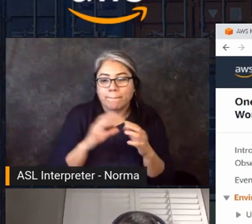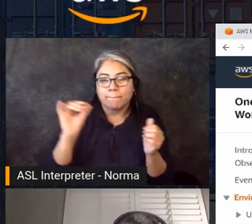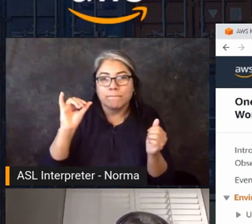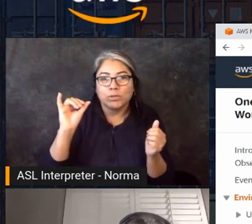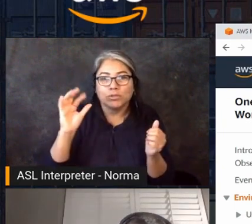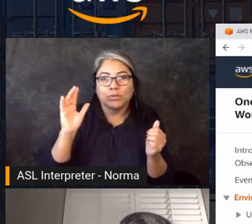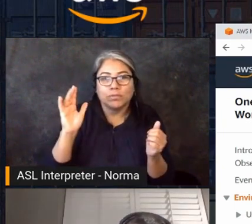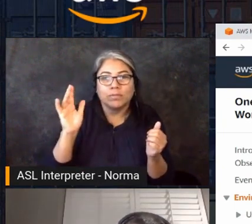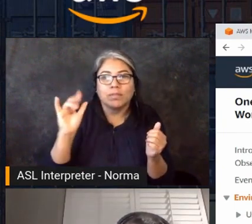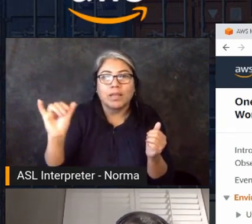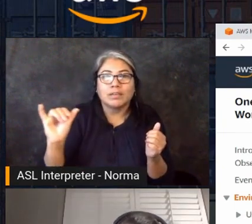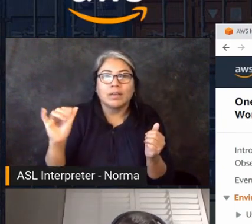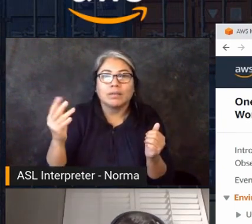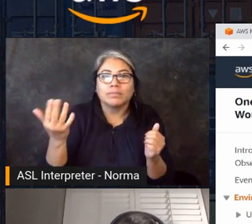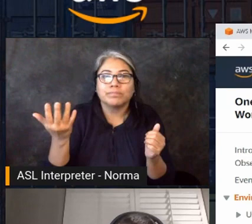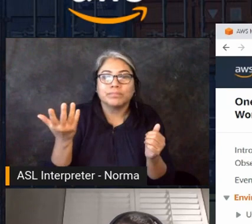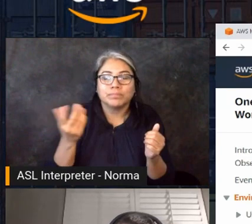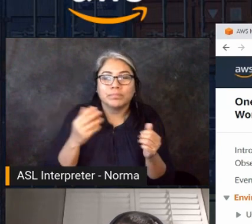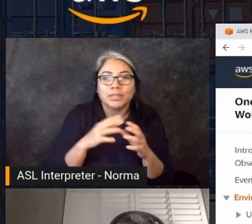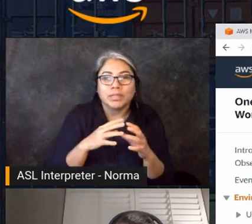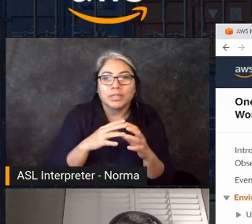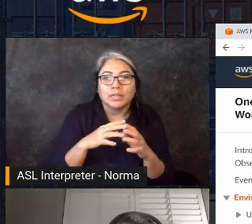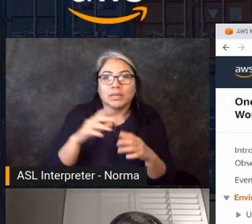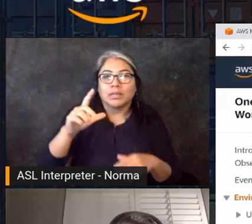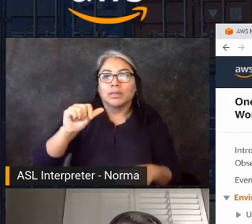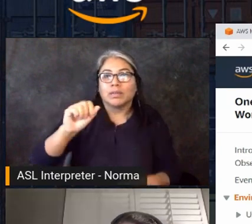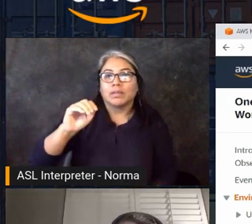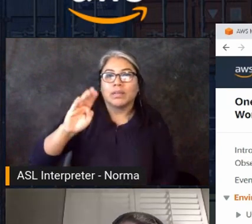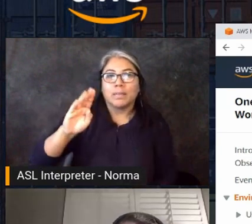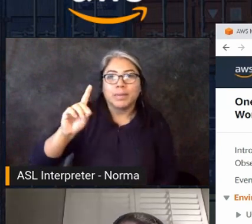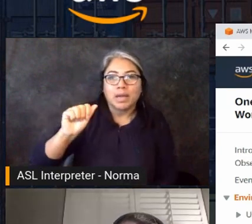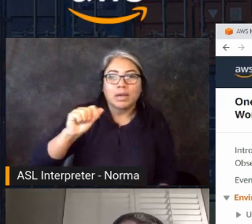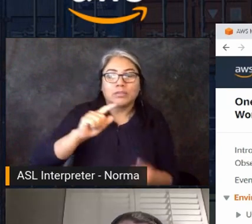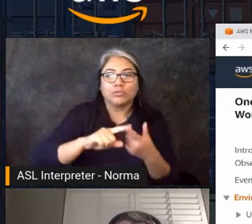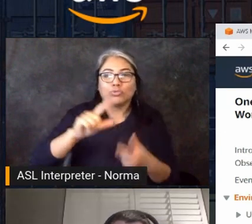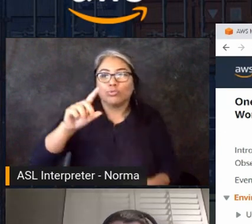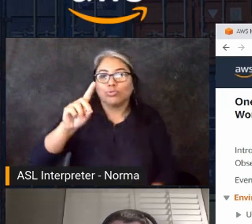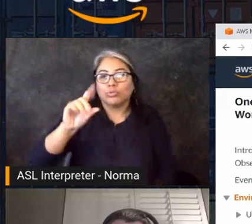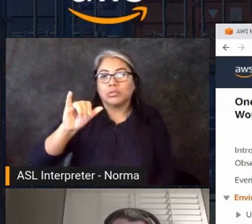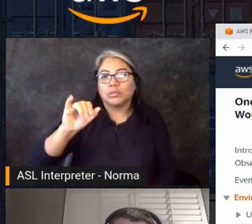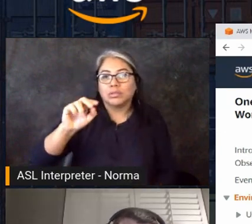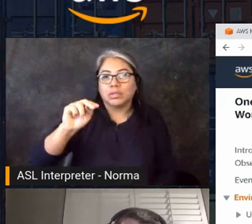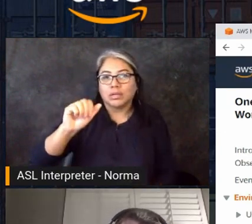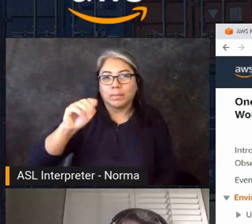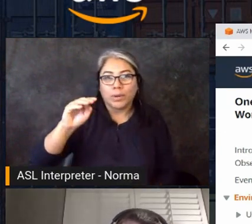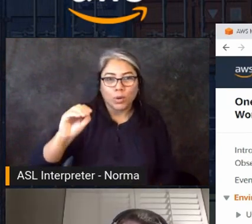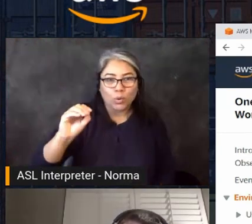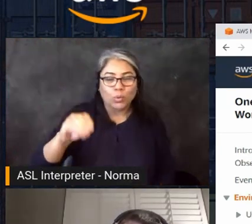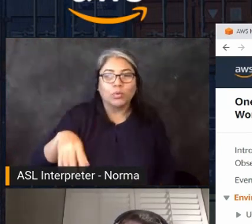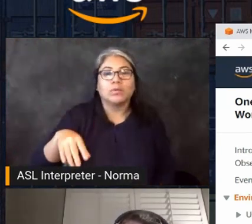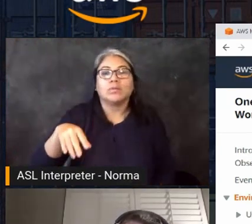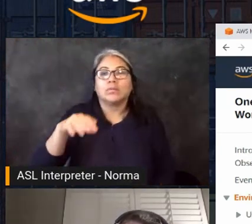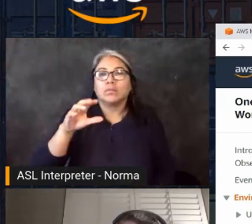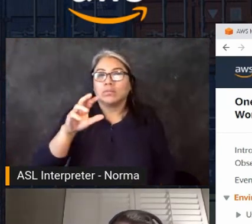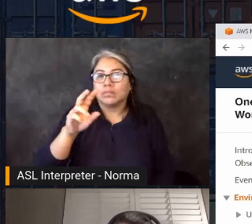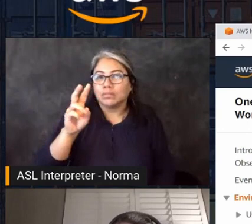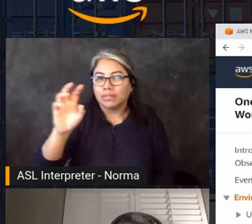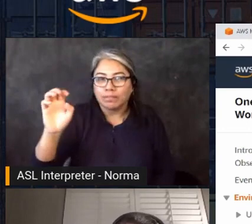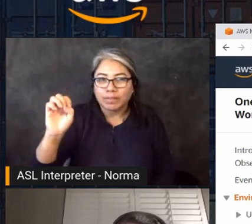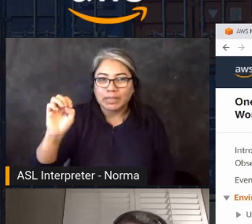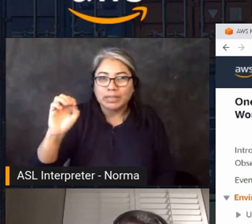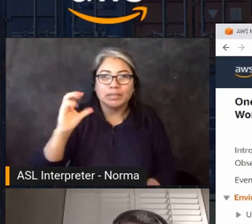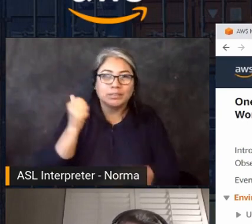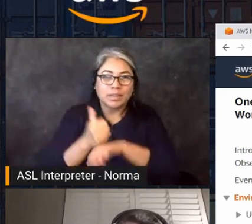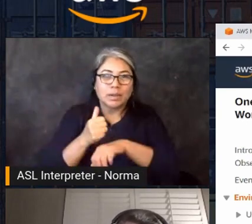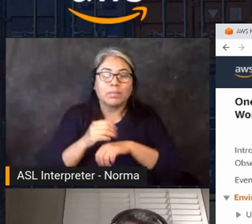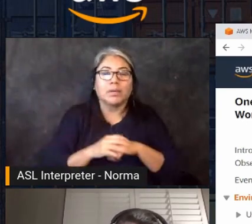like some step functions, different Yeah. languages, different types of compute, just to show all the different ways you can achieve observability. But of course, today